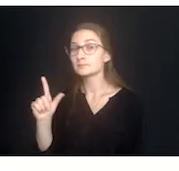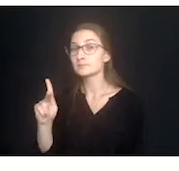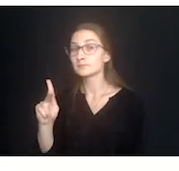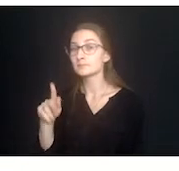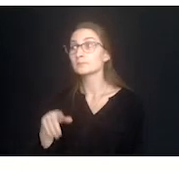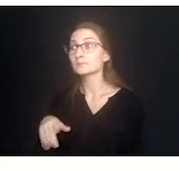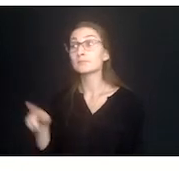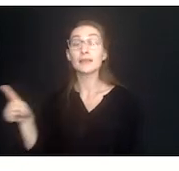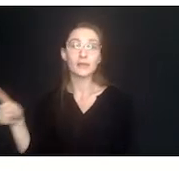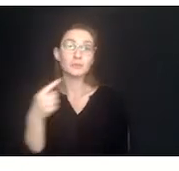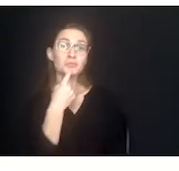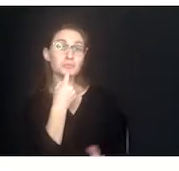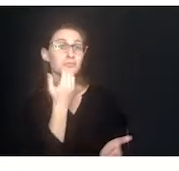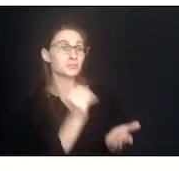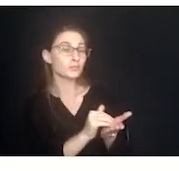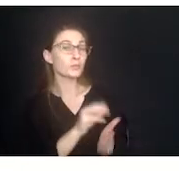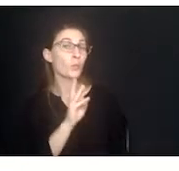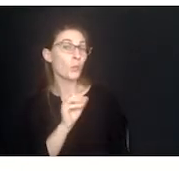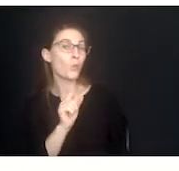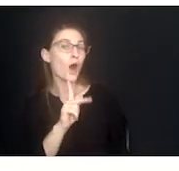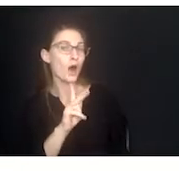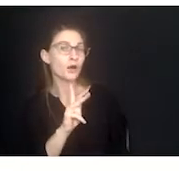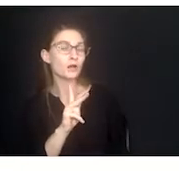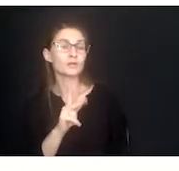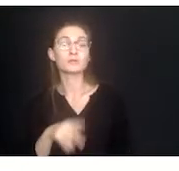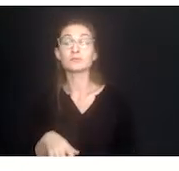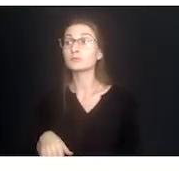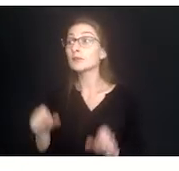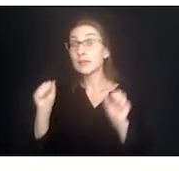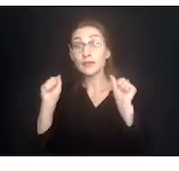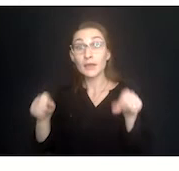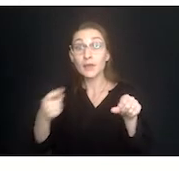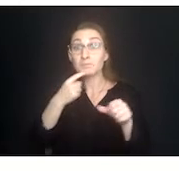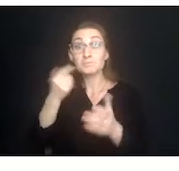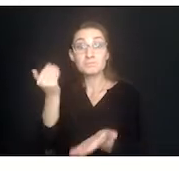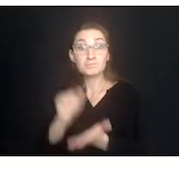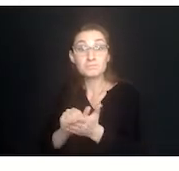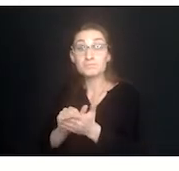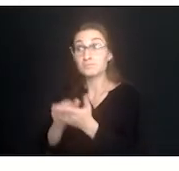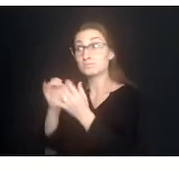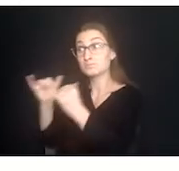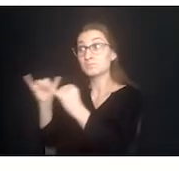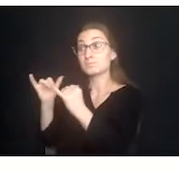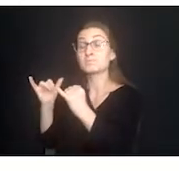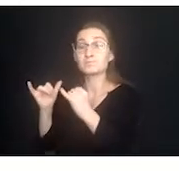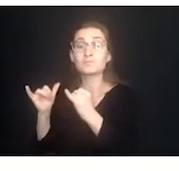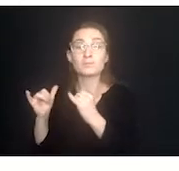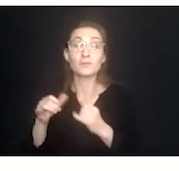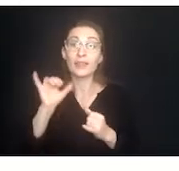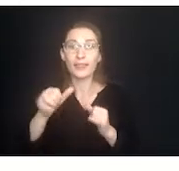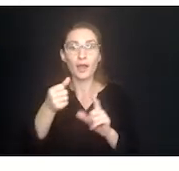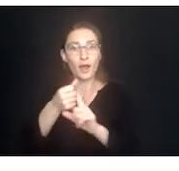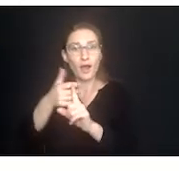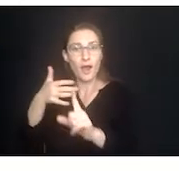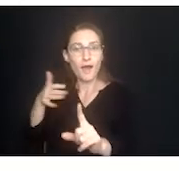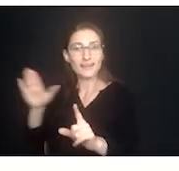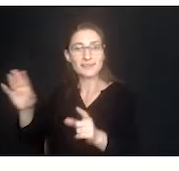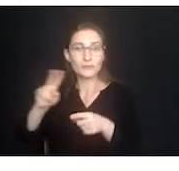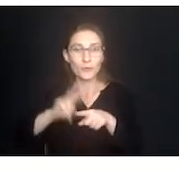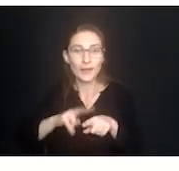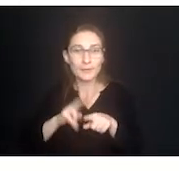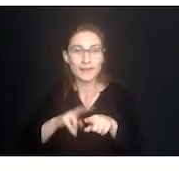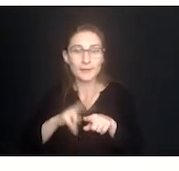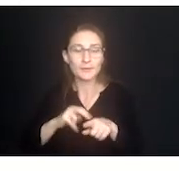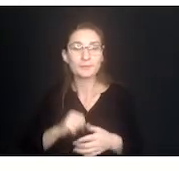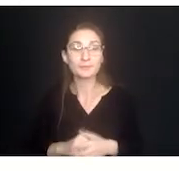word walk. And then he started repeating it. So Richie could repeat most words if we did this, which turned out to really